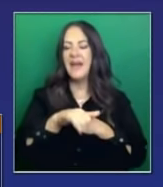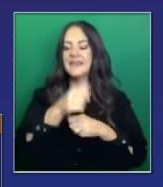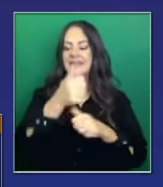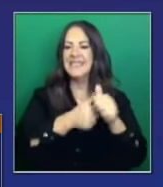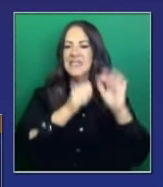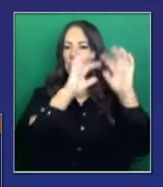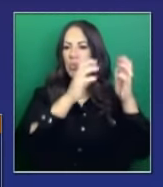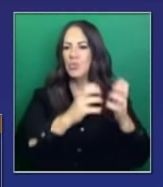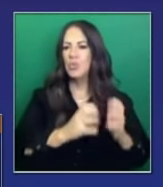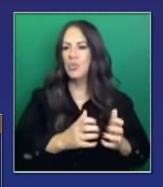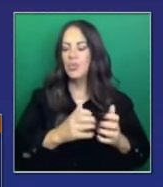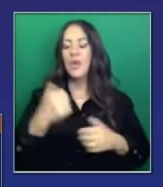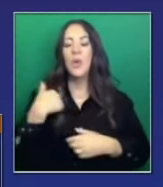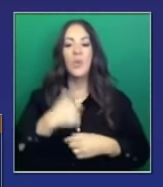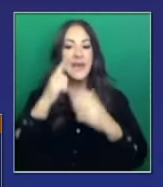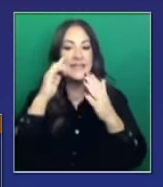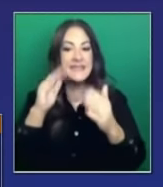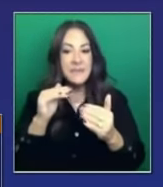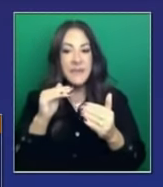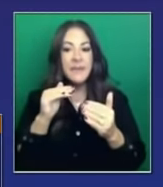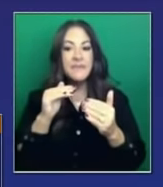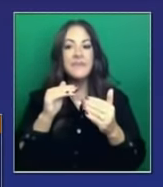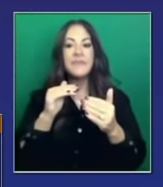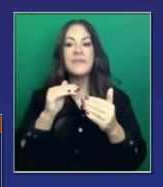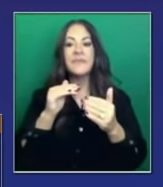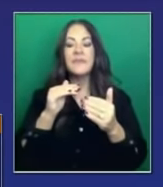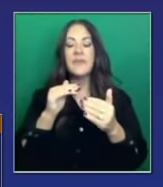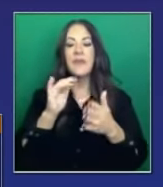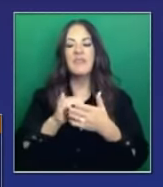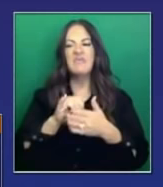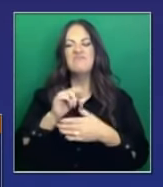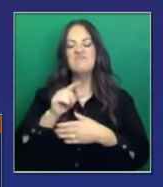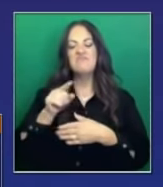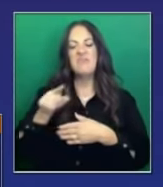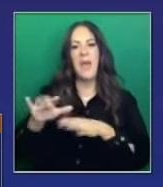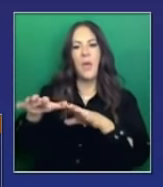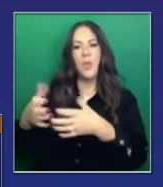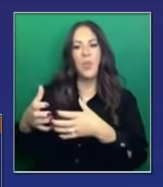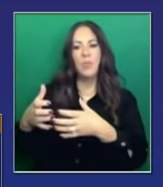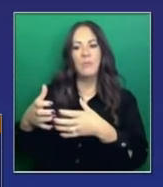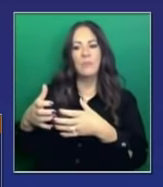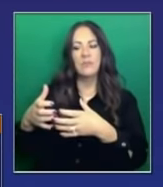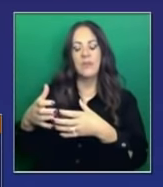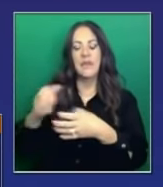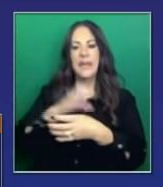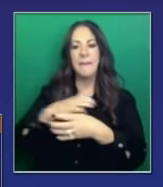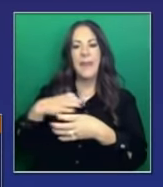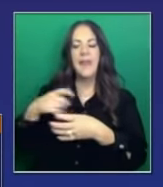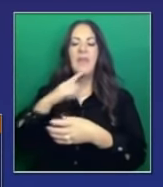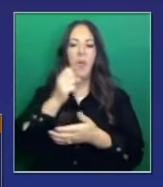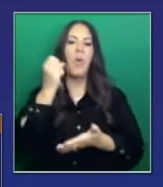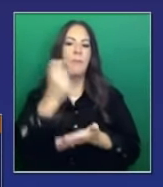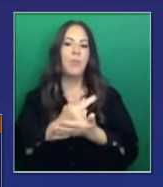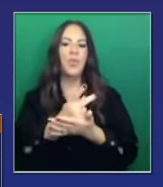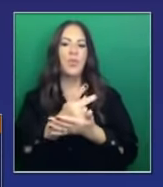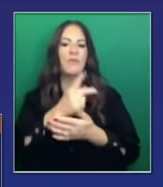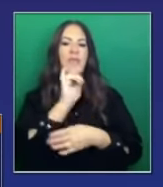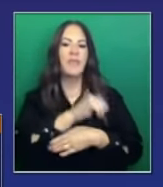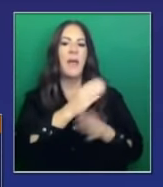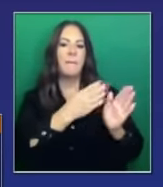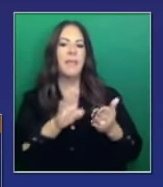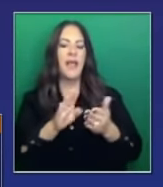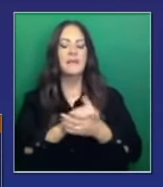we anticipate that they will formally approve that plan. And that's good news in terms of the vaccinations and prioritizations, particularly